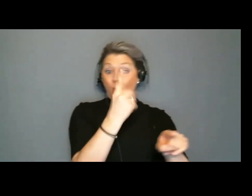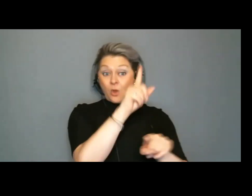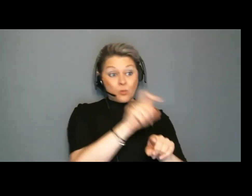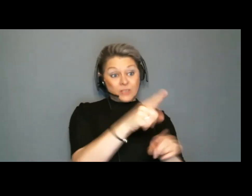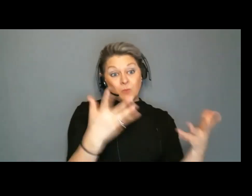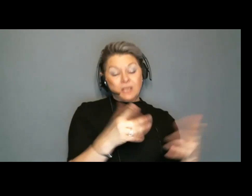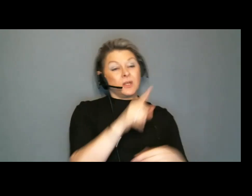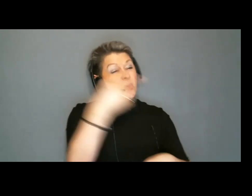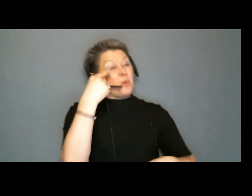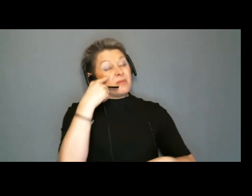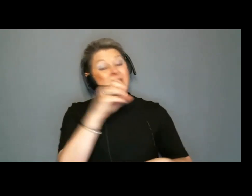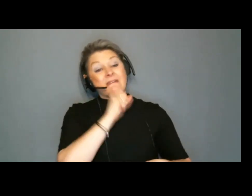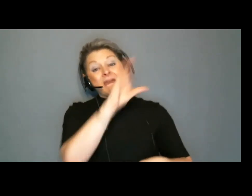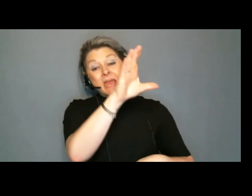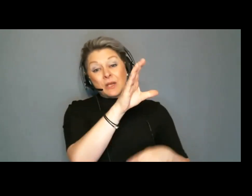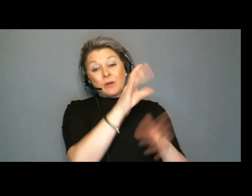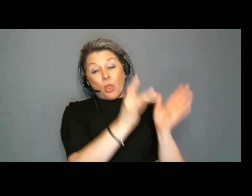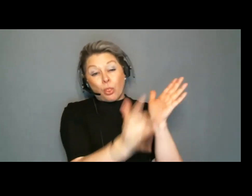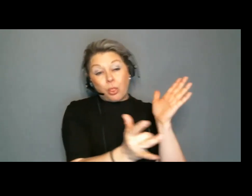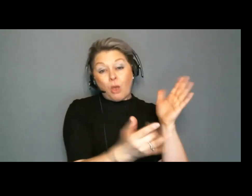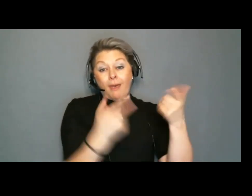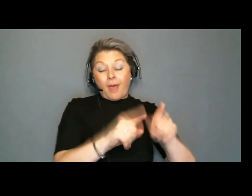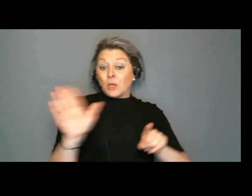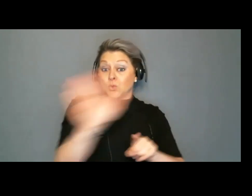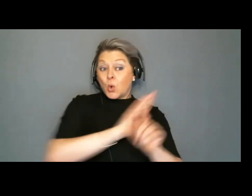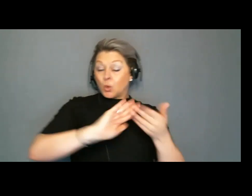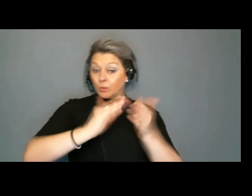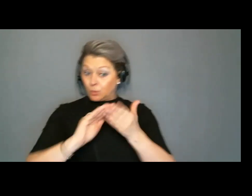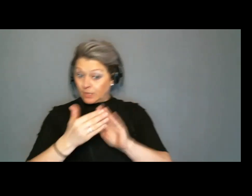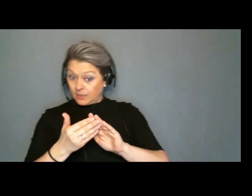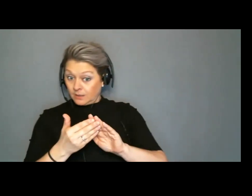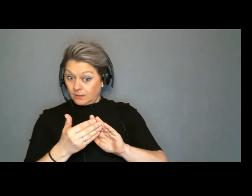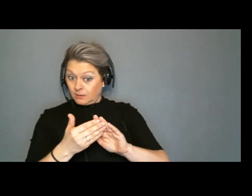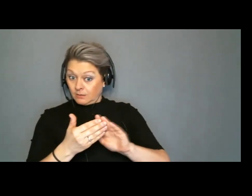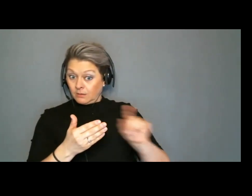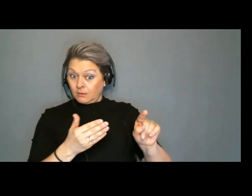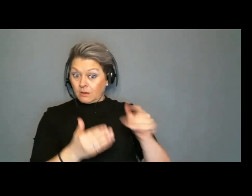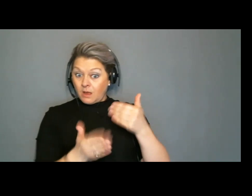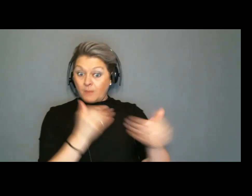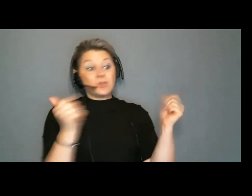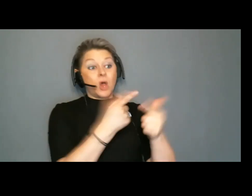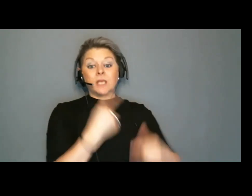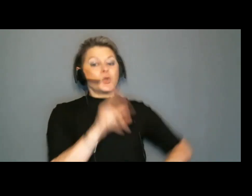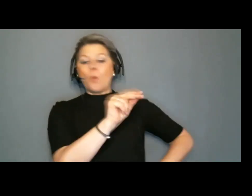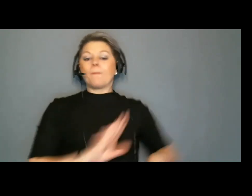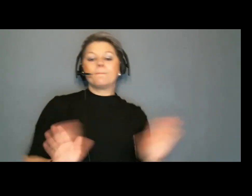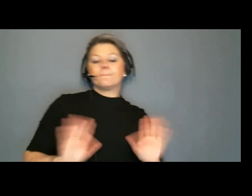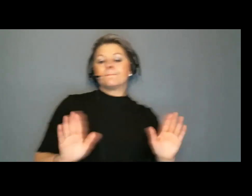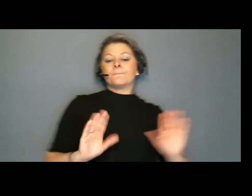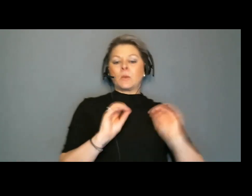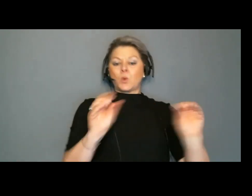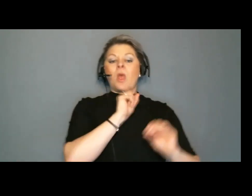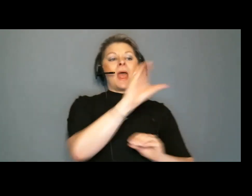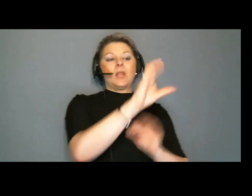elder abuse is happening in your community? Just about everybody said no, no elder abuse in my